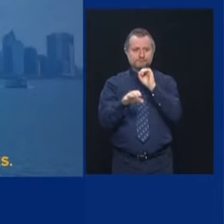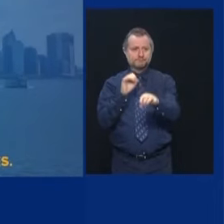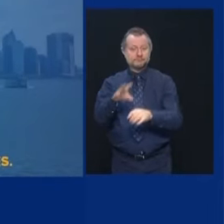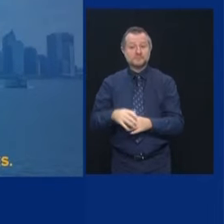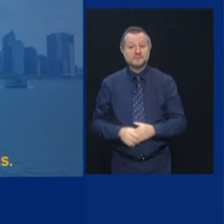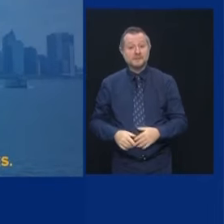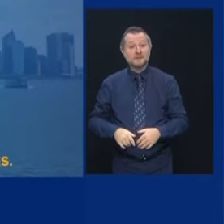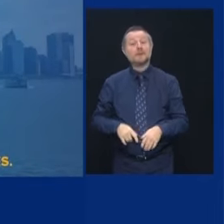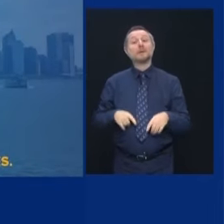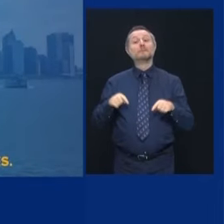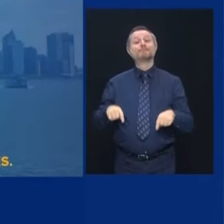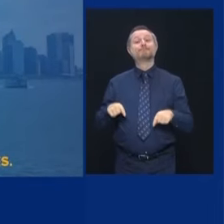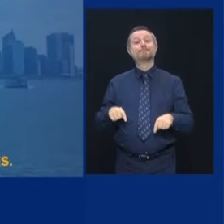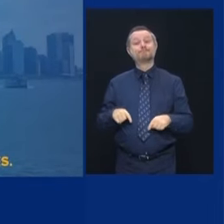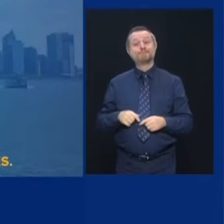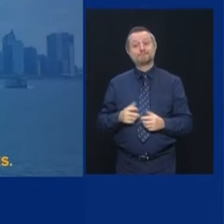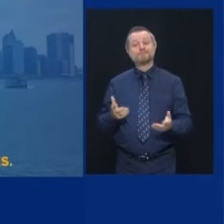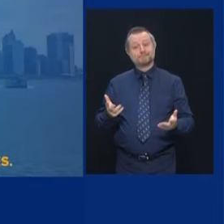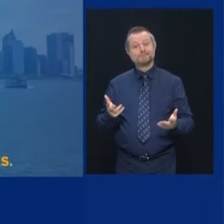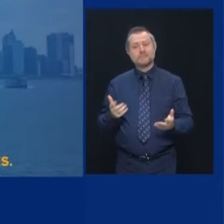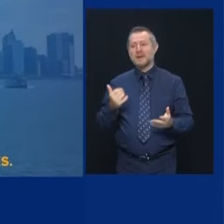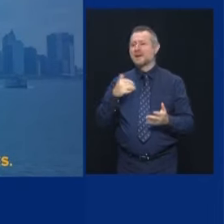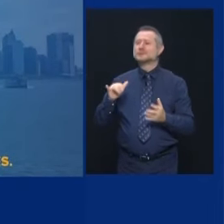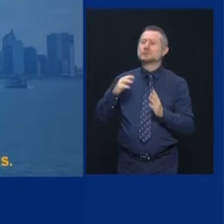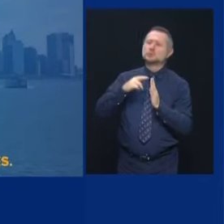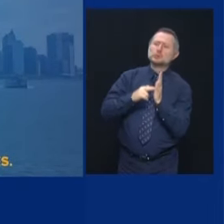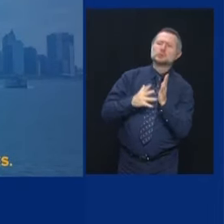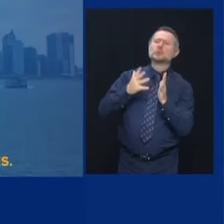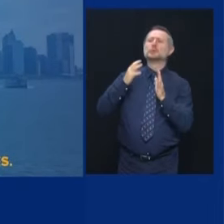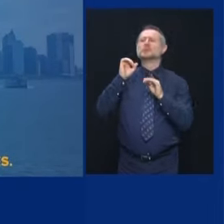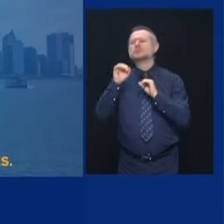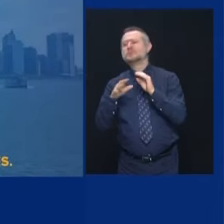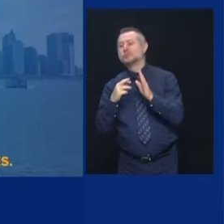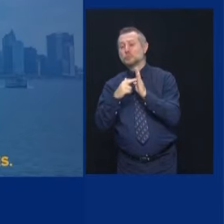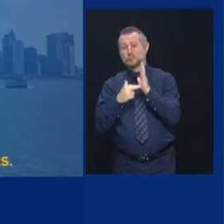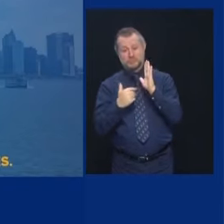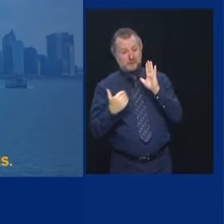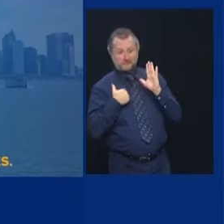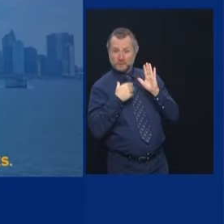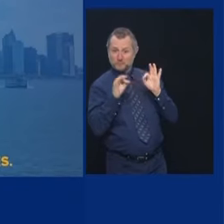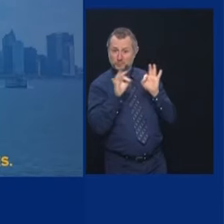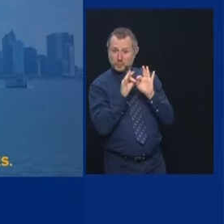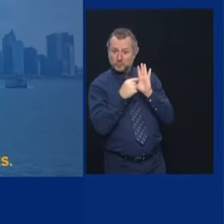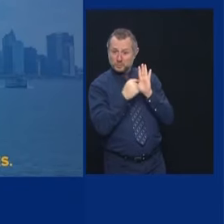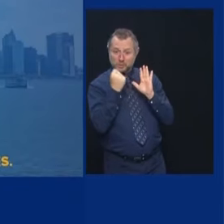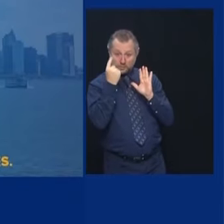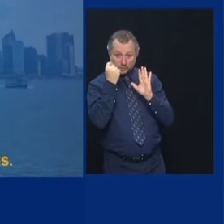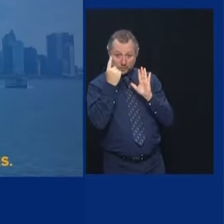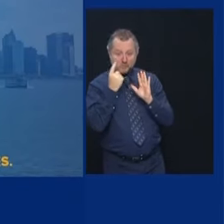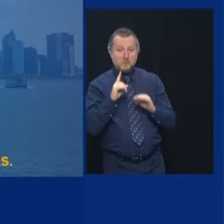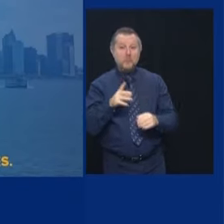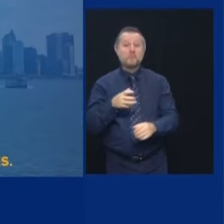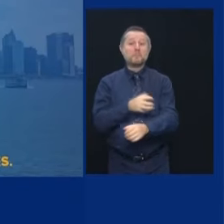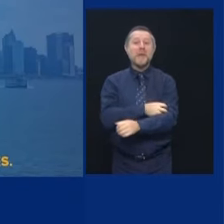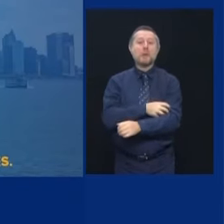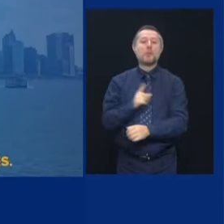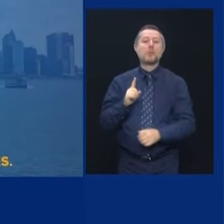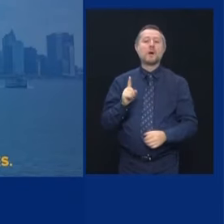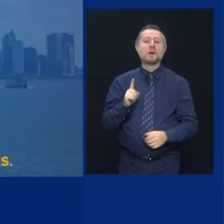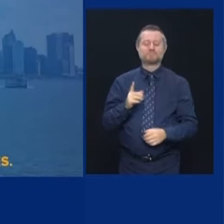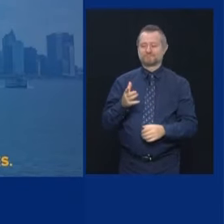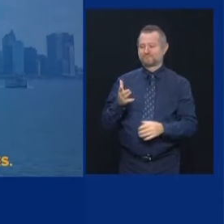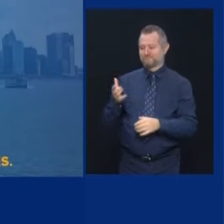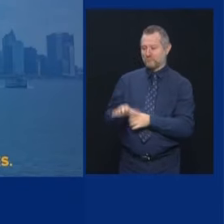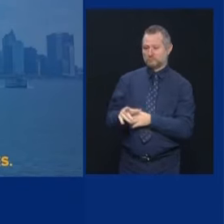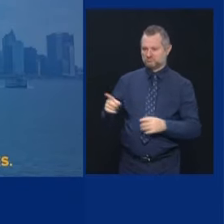Enforcement works. Any rule is only as good as the enforcement. Don't speed. Are you